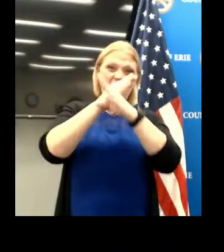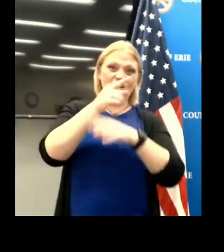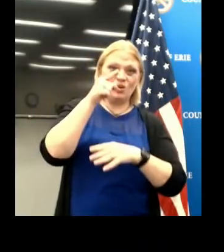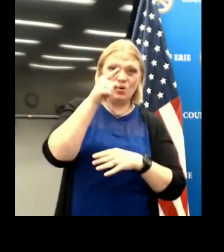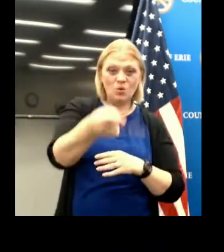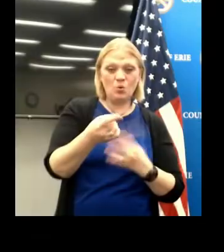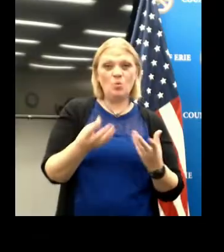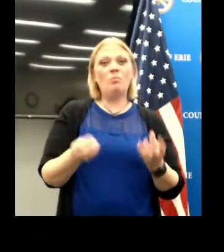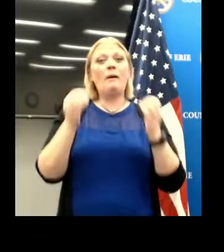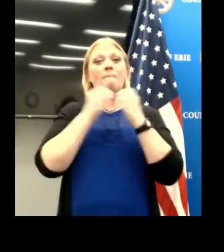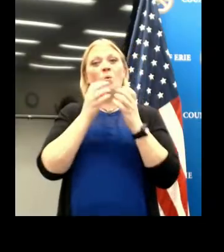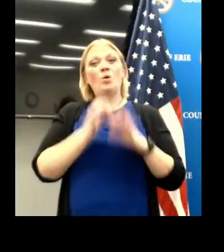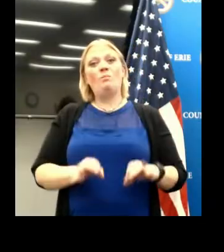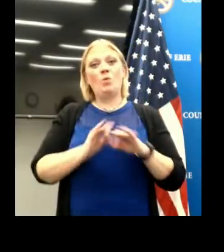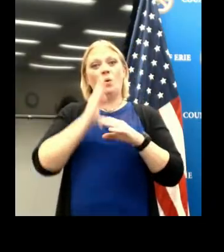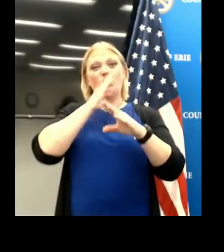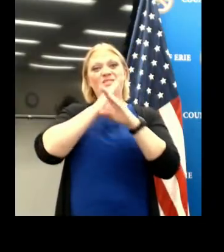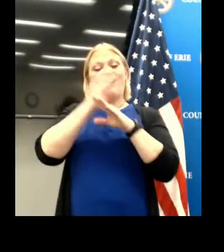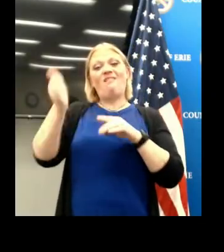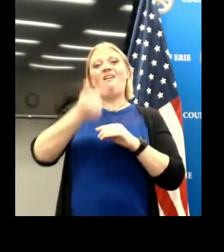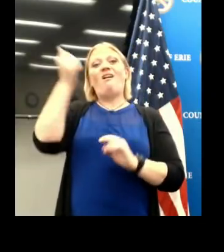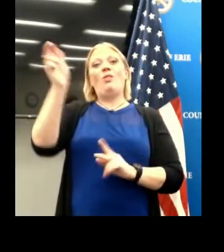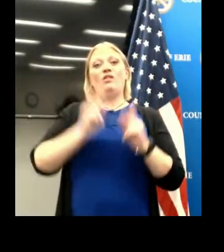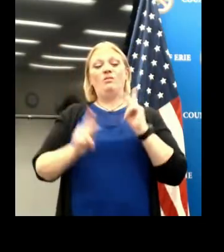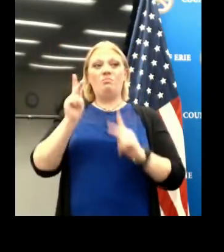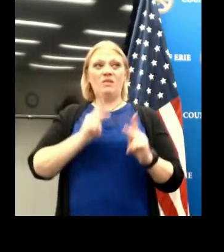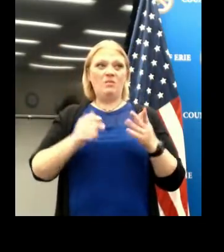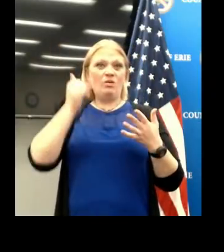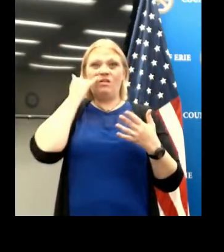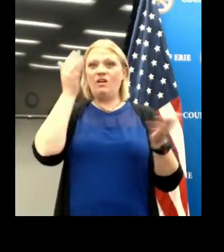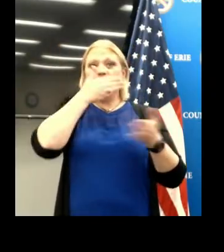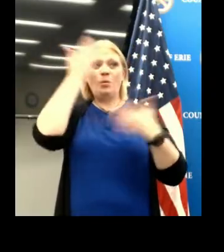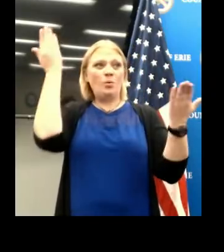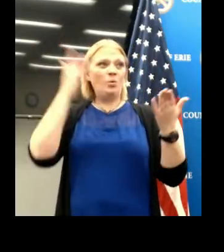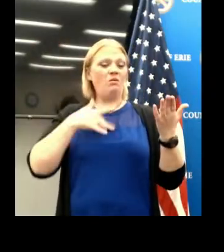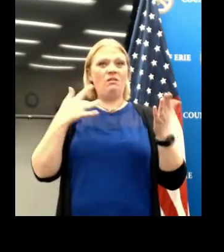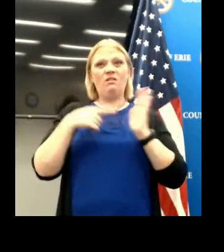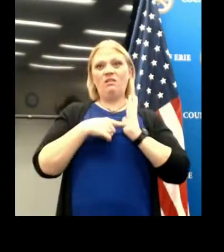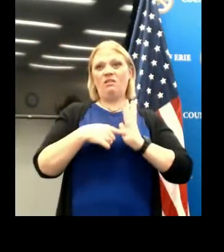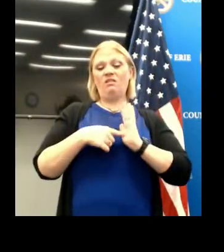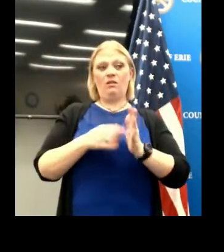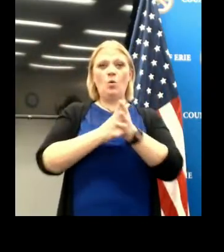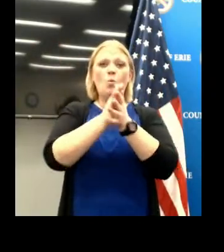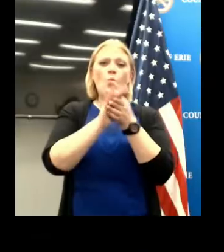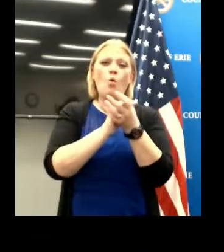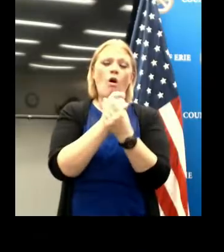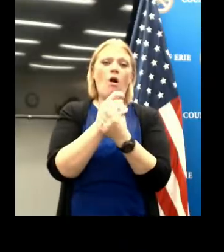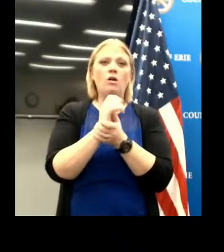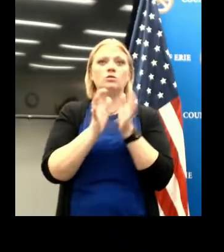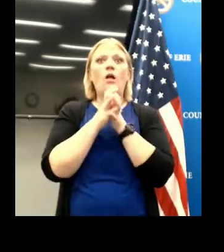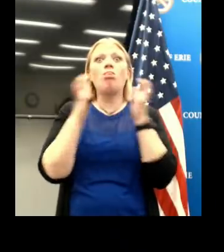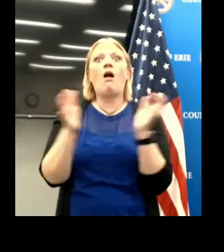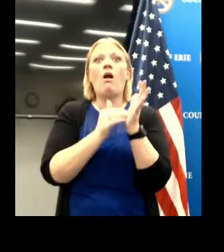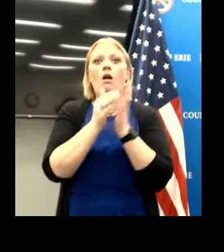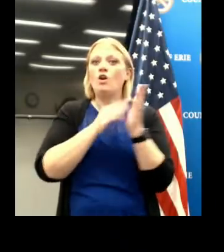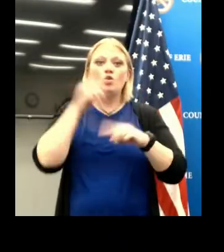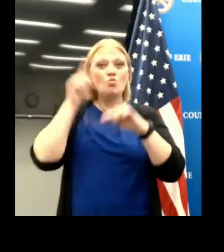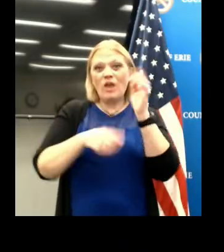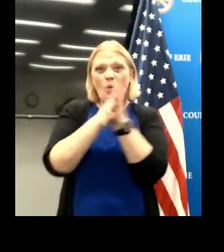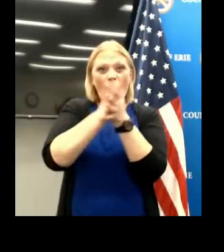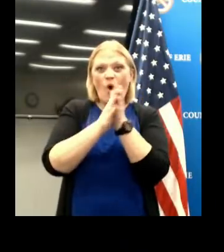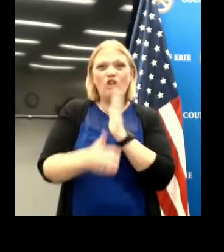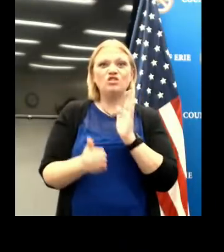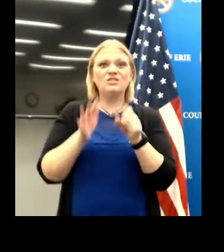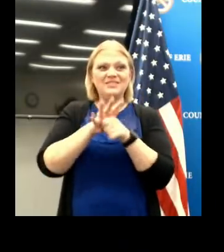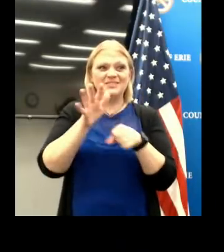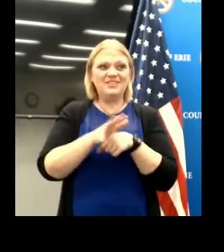more important, it'll protect other people if you have an asymptomatic infection. Wash your hands frequently. You can't wash your hands enough. Your